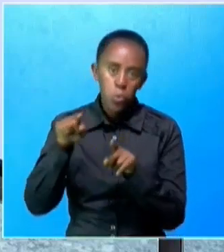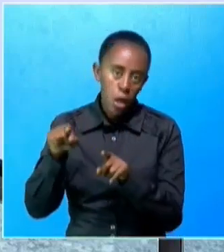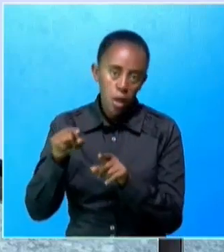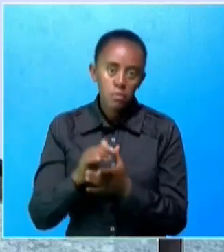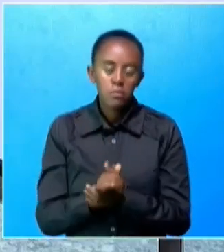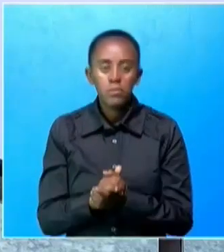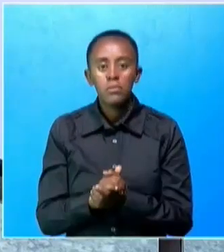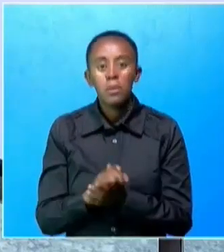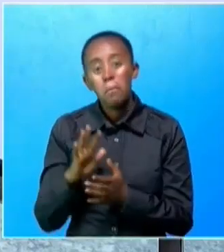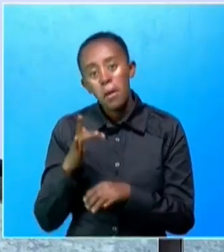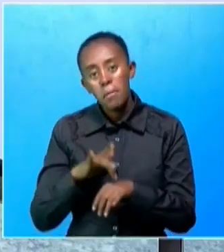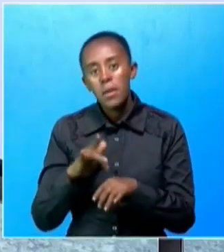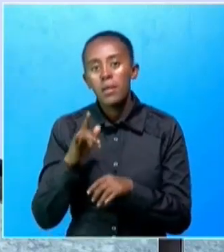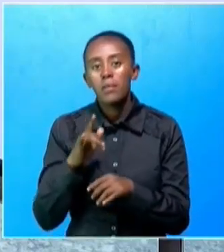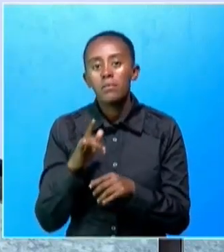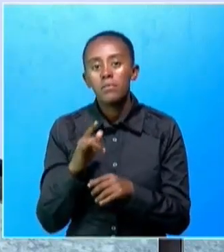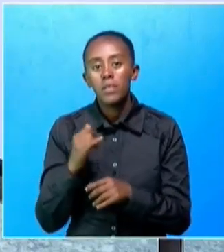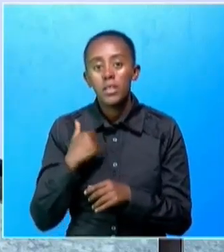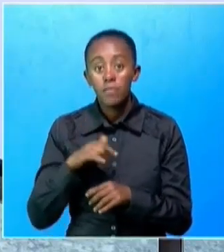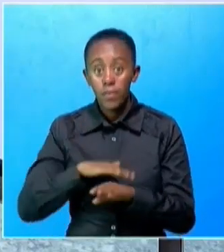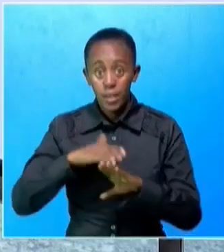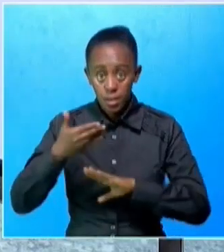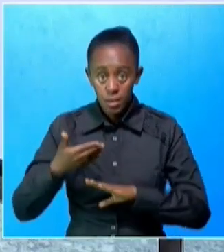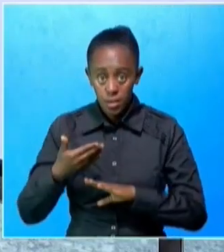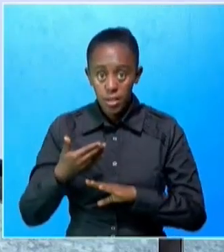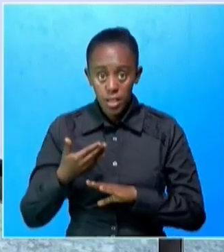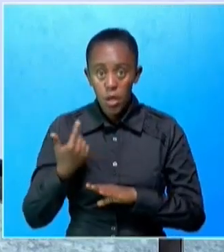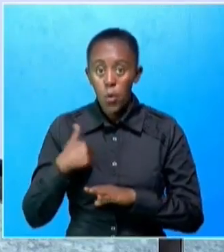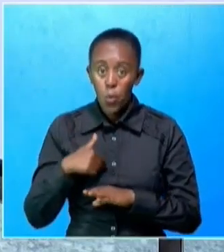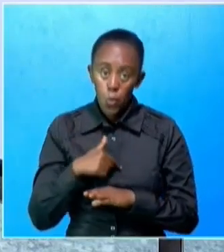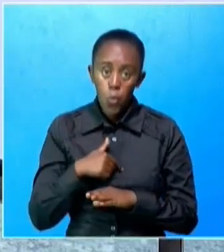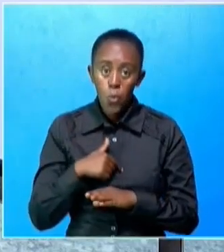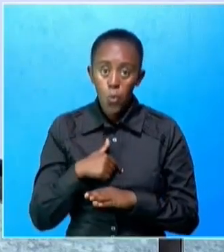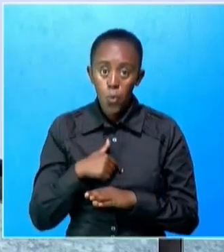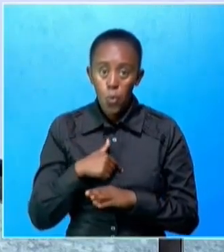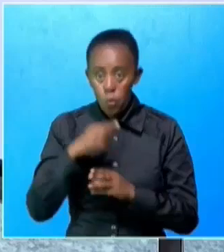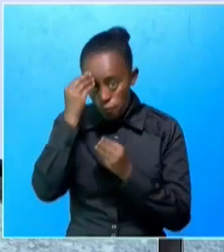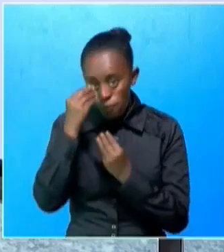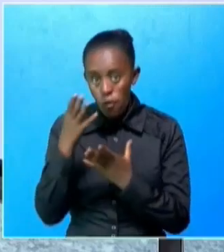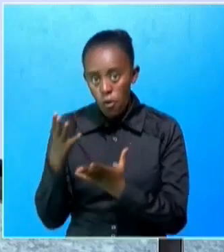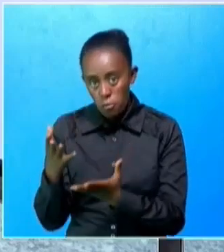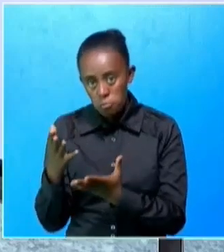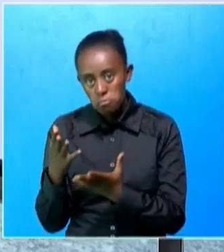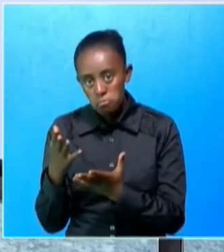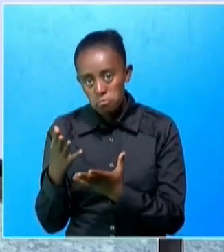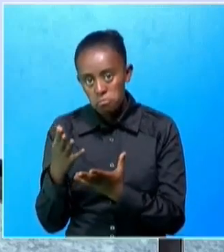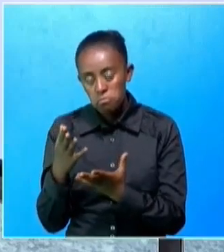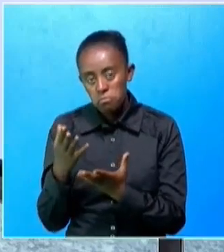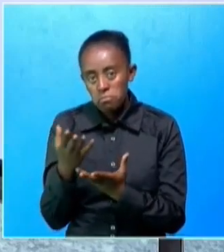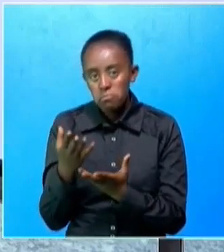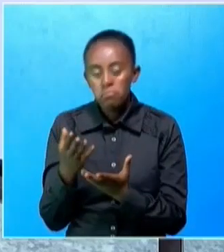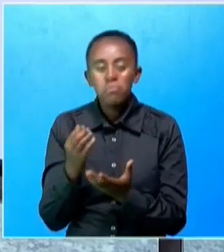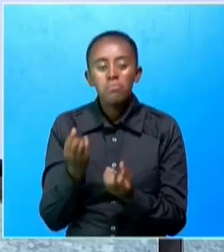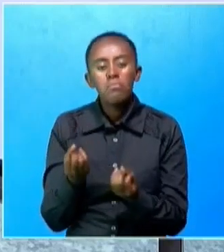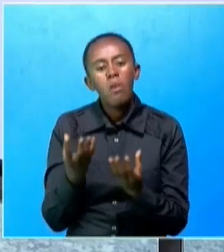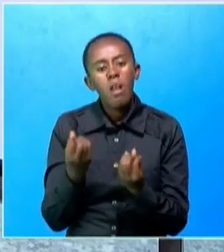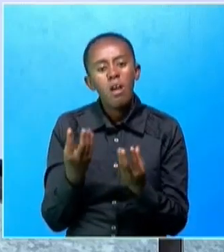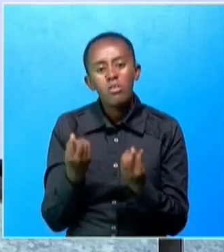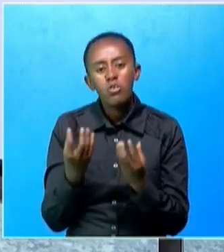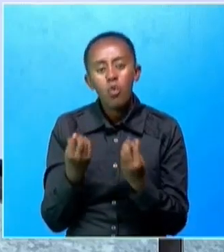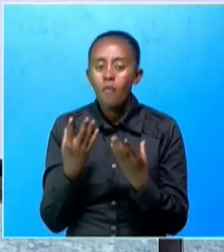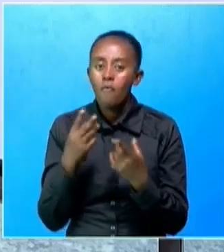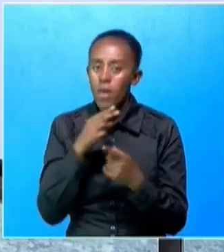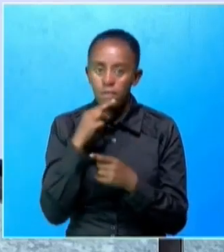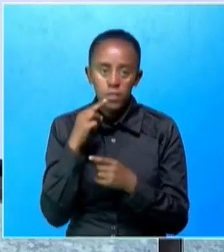mine. Maybe another sentence, if they invite us, we inform to them also it is possible. There are lots of